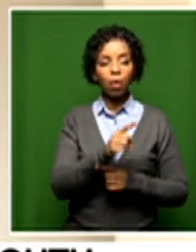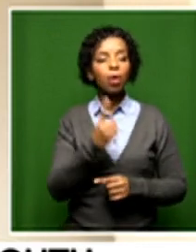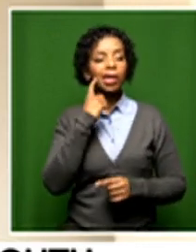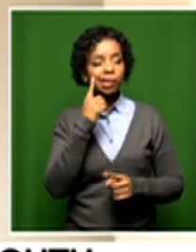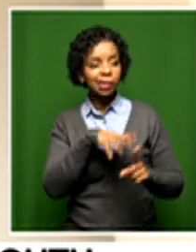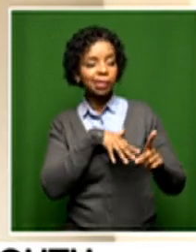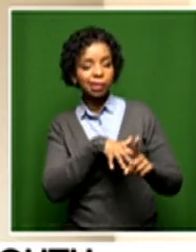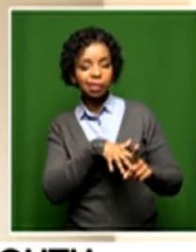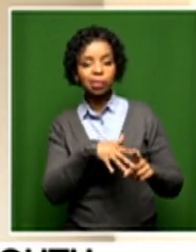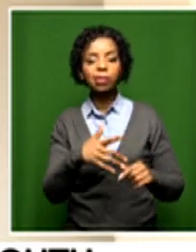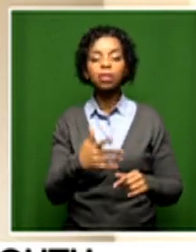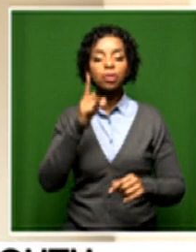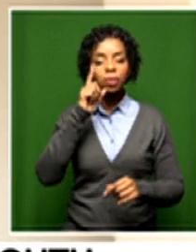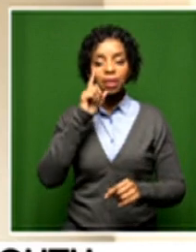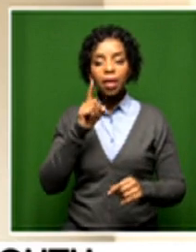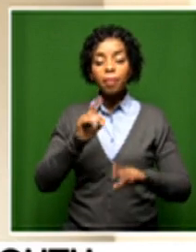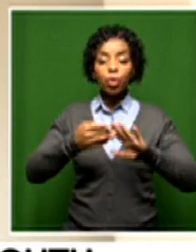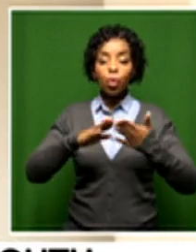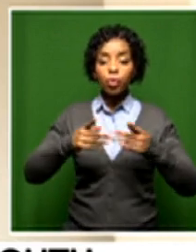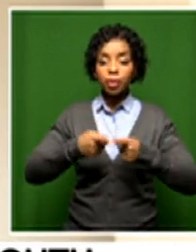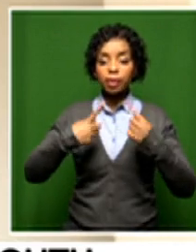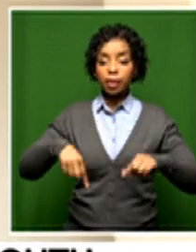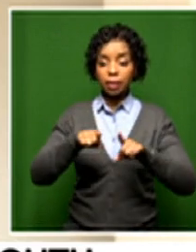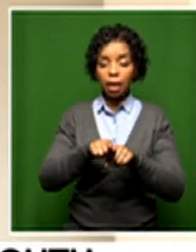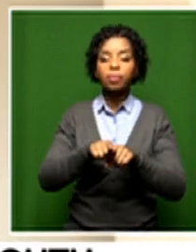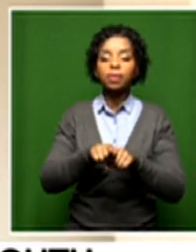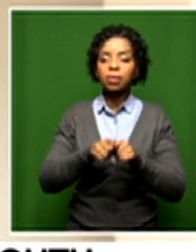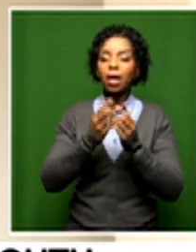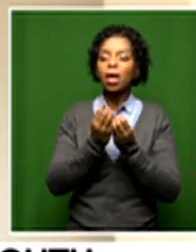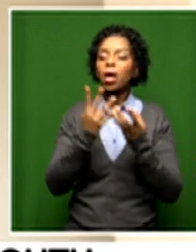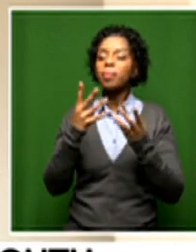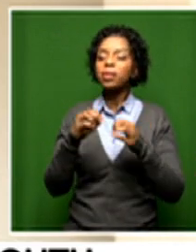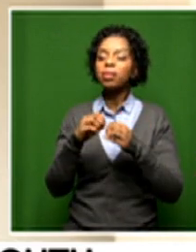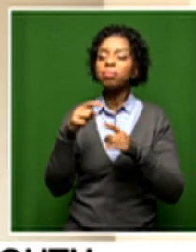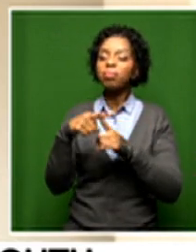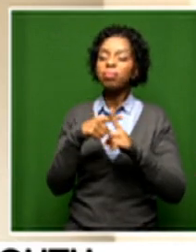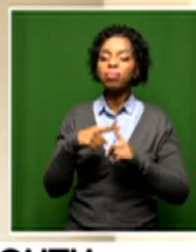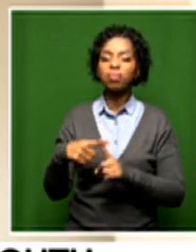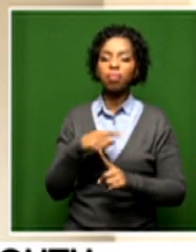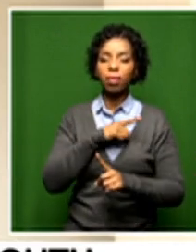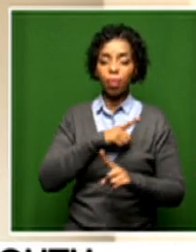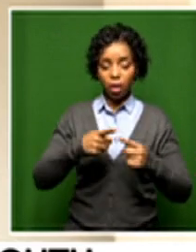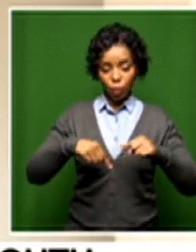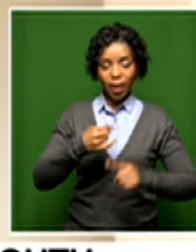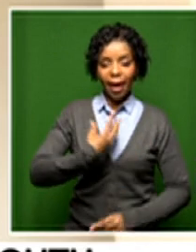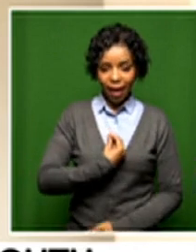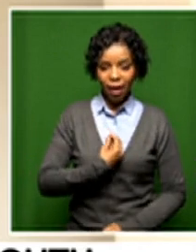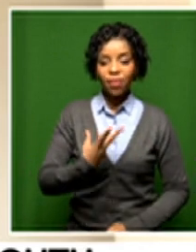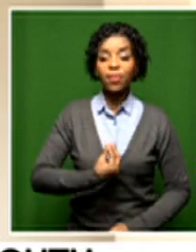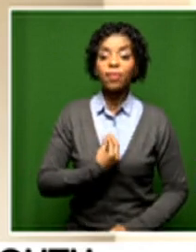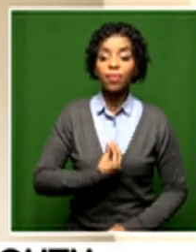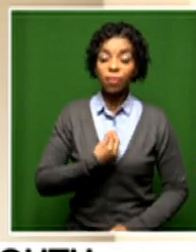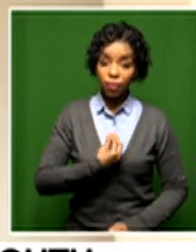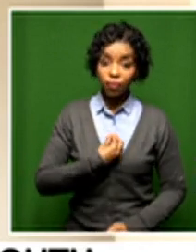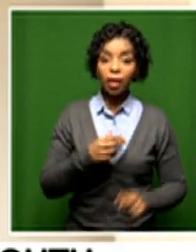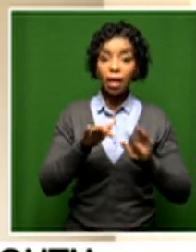have gone across our communities, especially because we have a higher population of younger people whose exposure to the